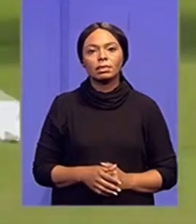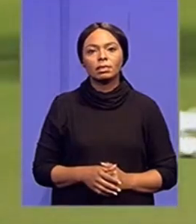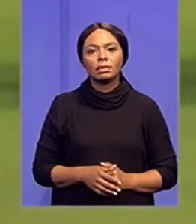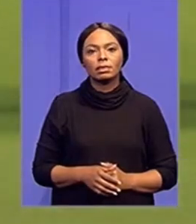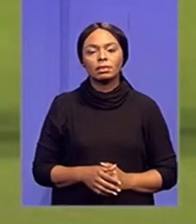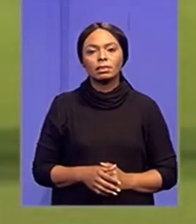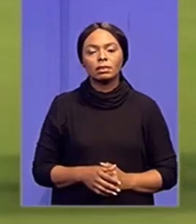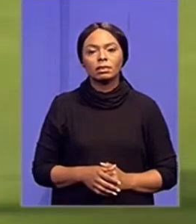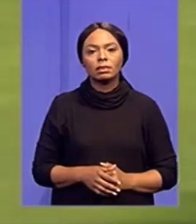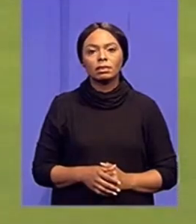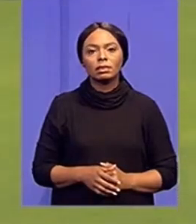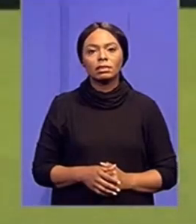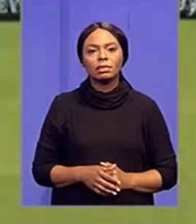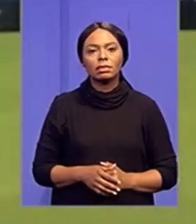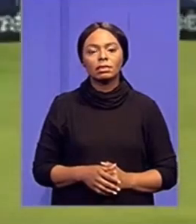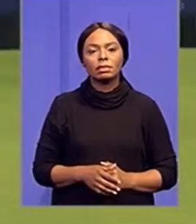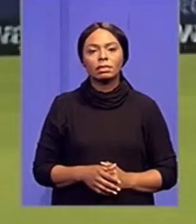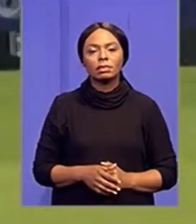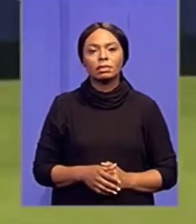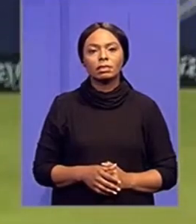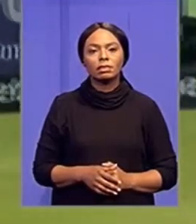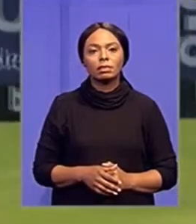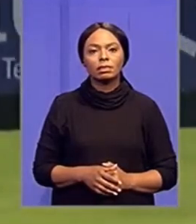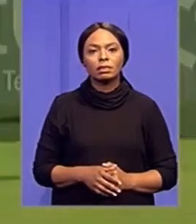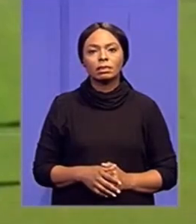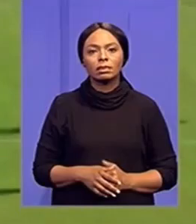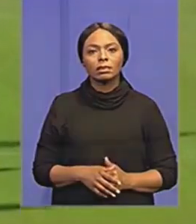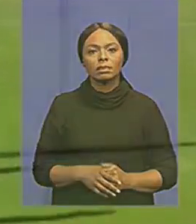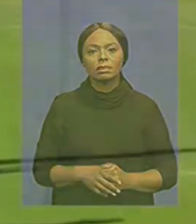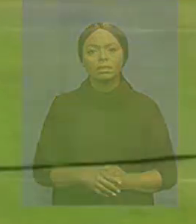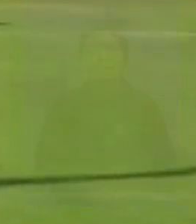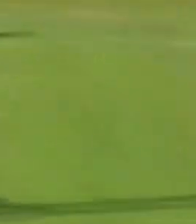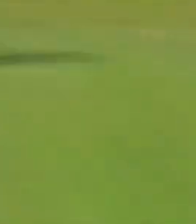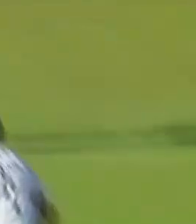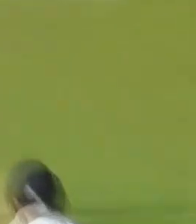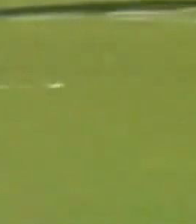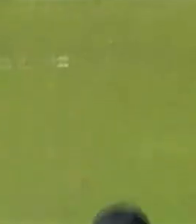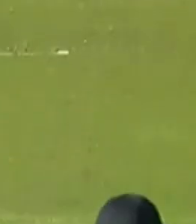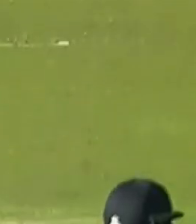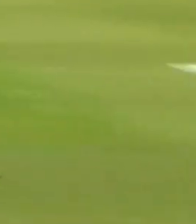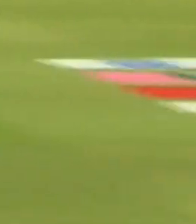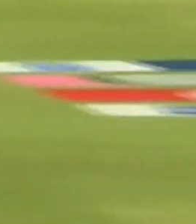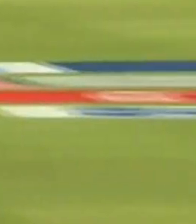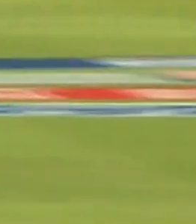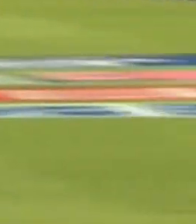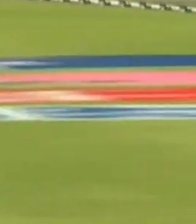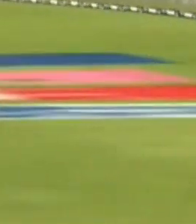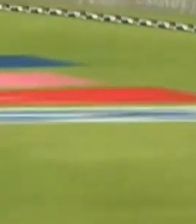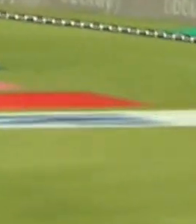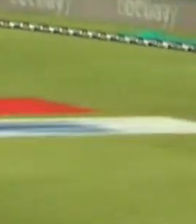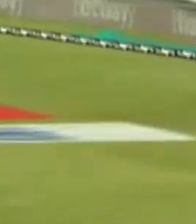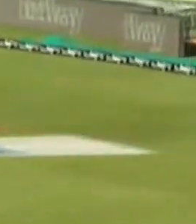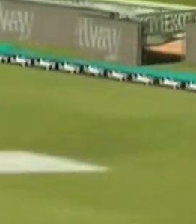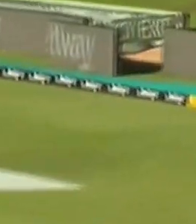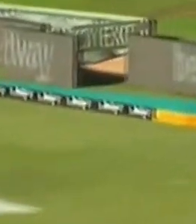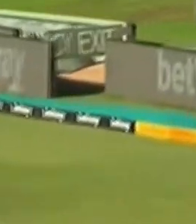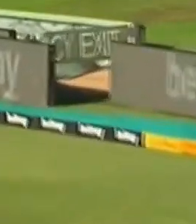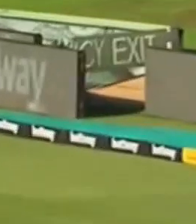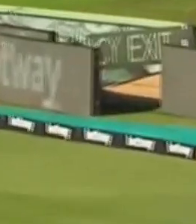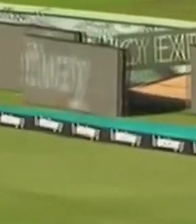Oh, there's the extra bounce. Every now and again, Rabada has found that. Goes short and gets